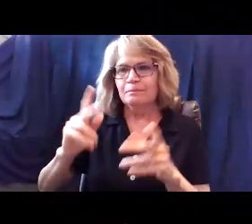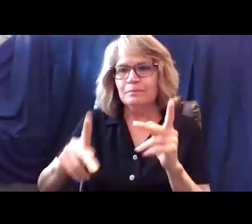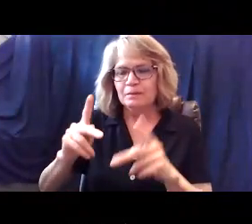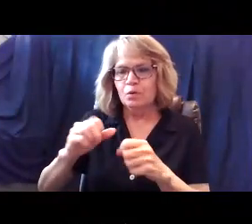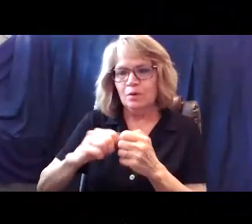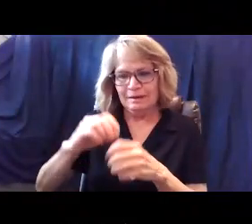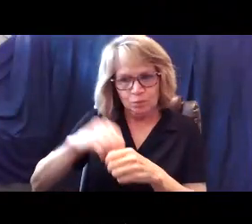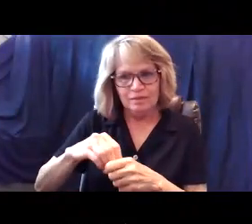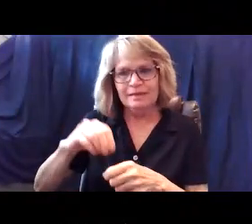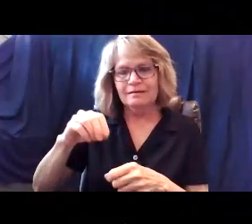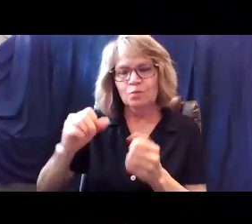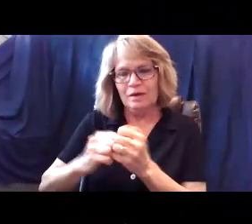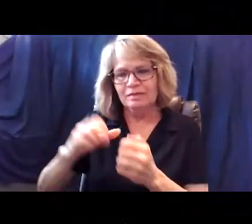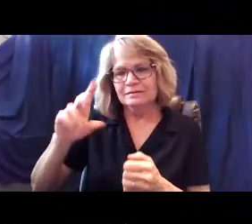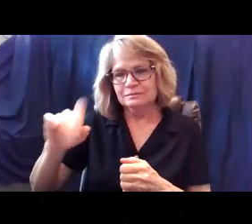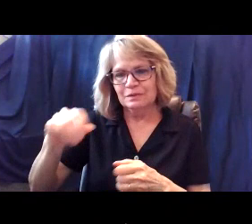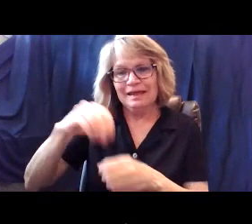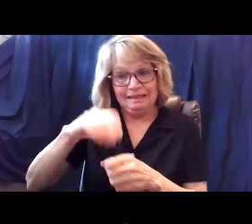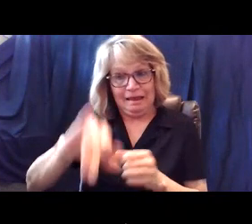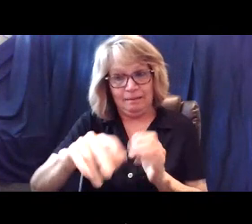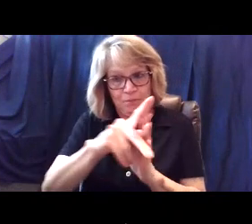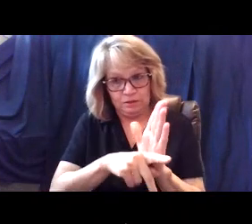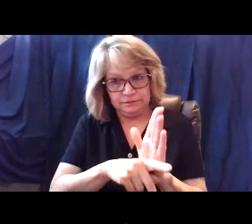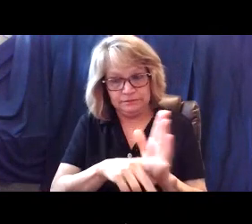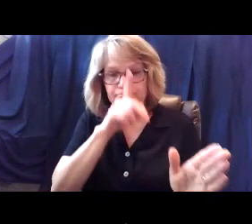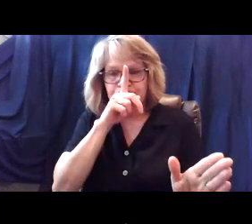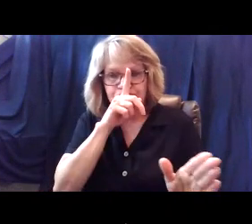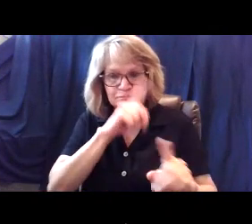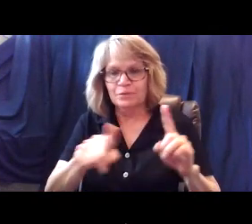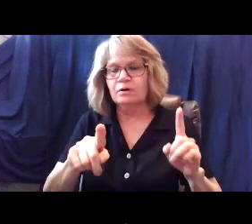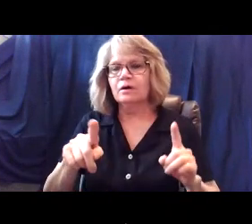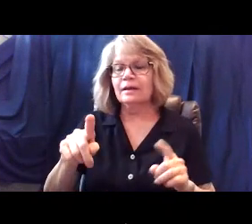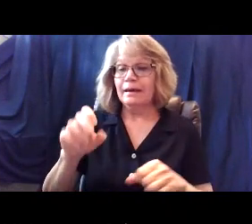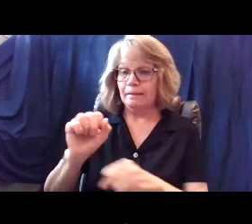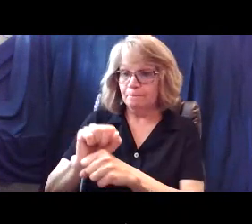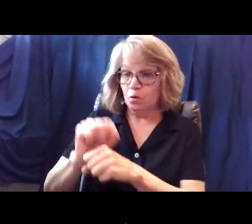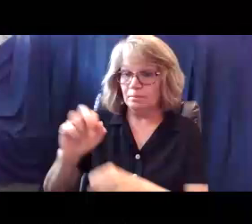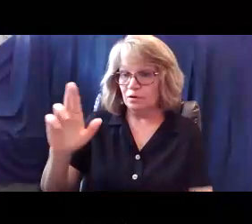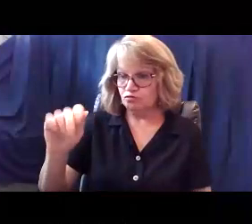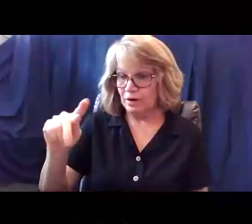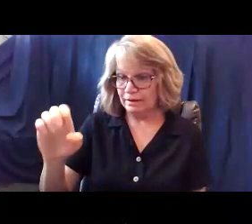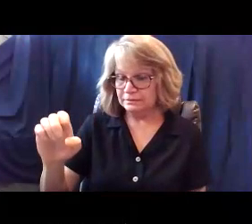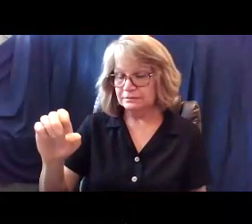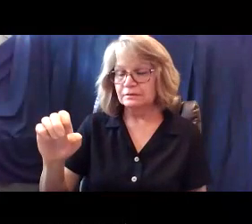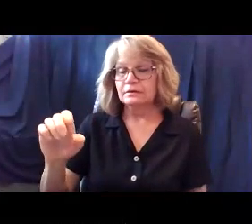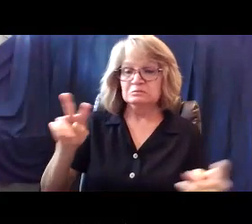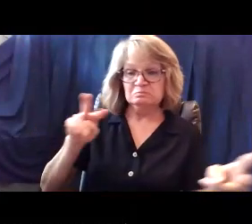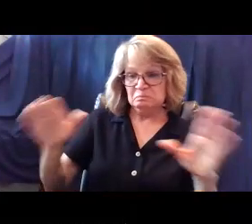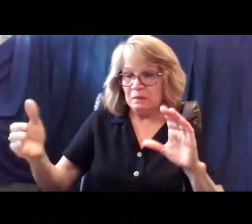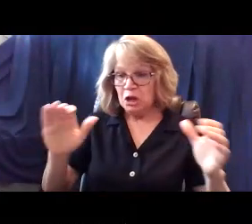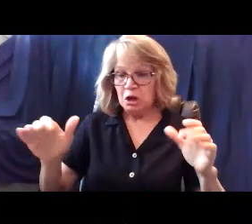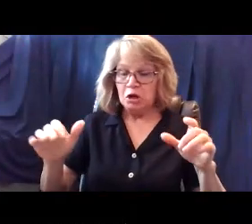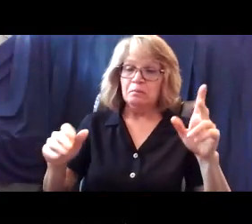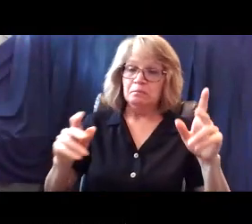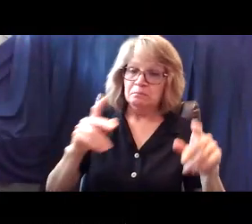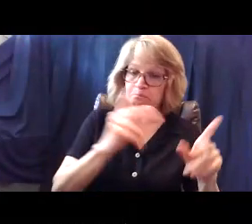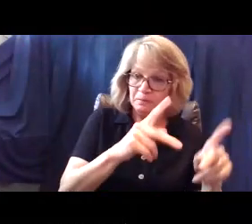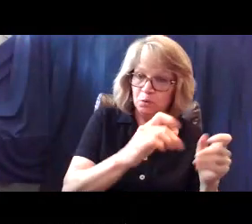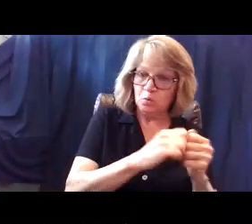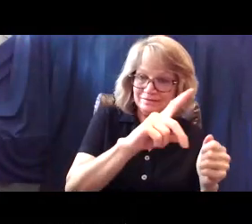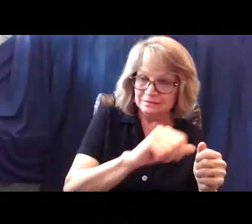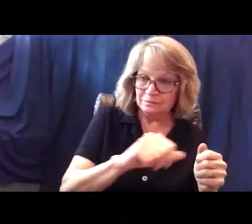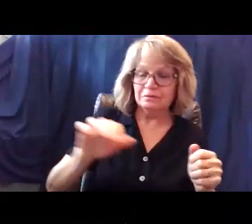all. But when you look at rates of employment between people who have disabilities and those who don't, we